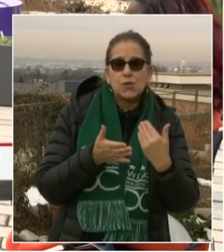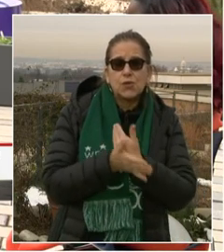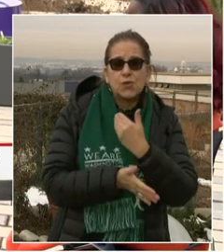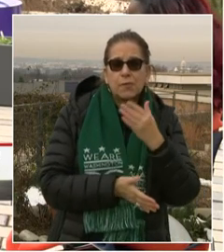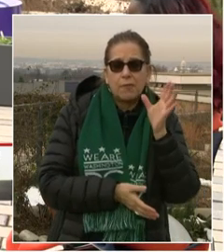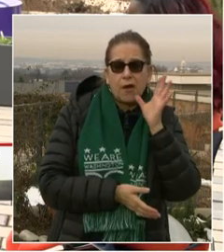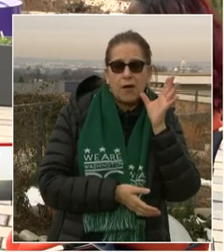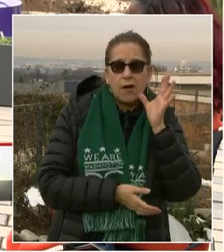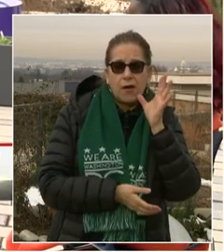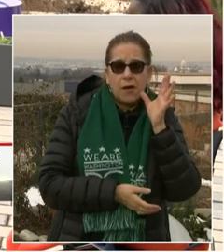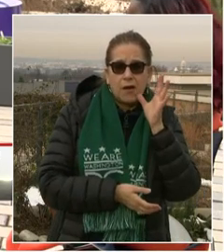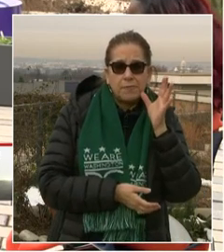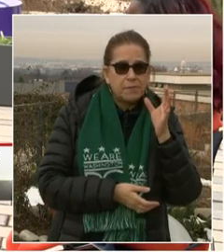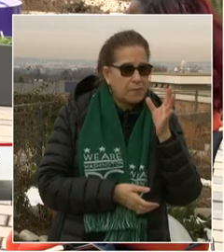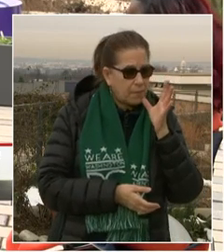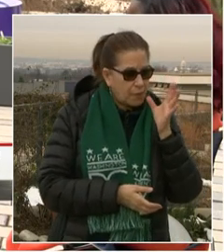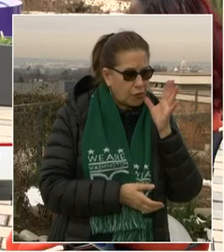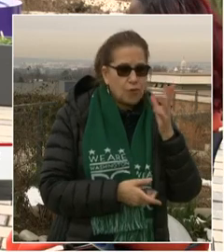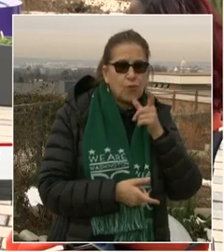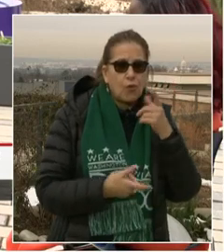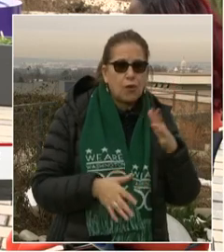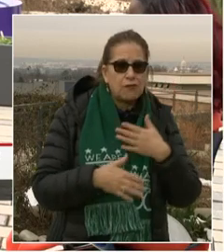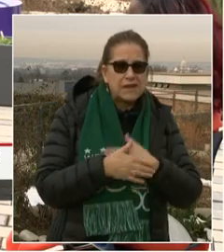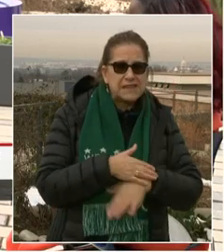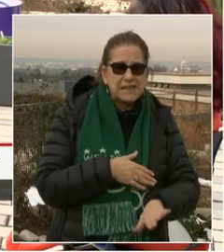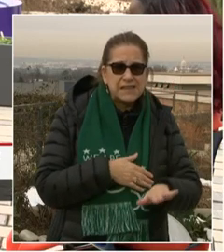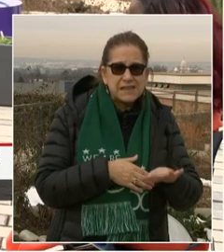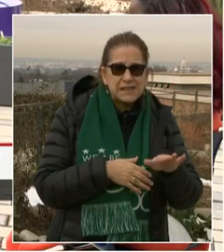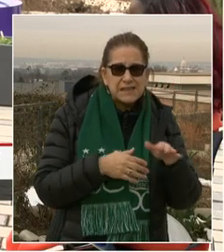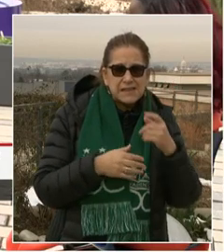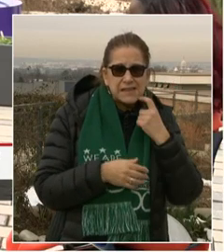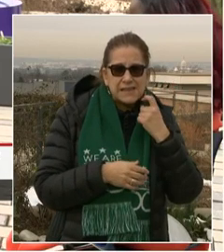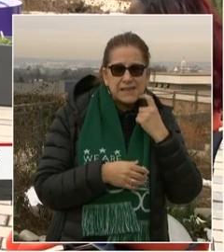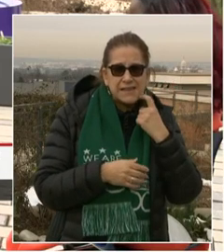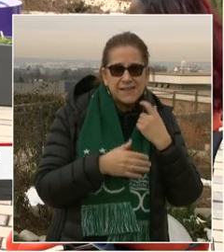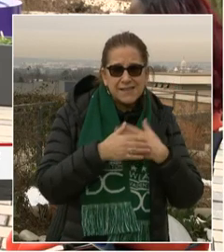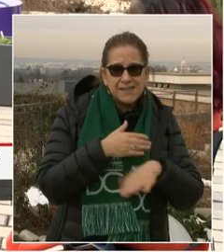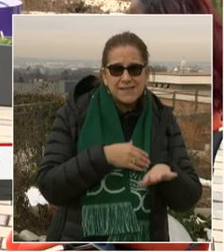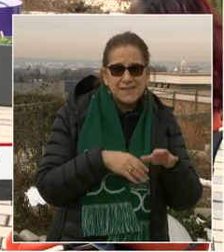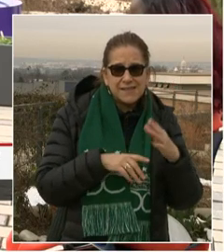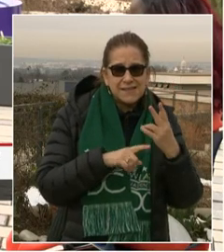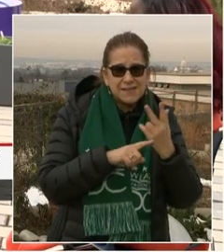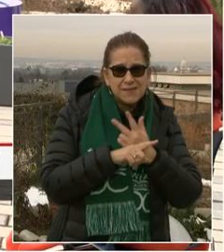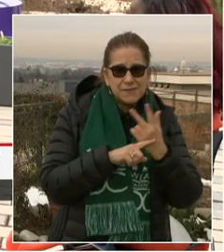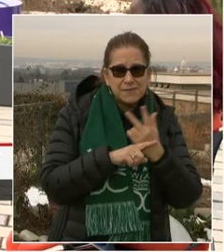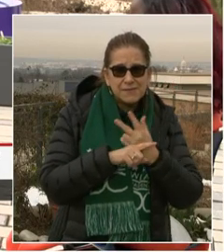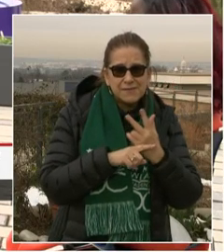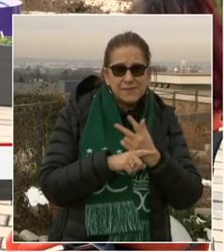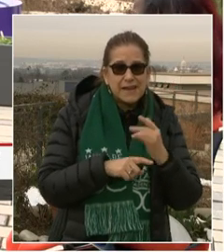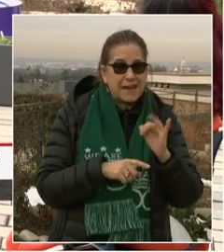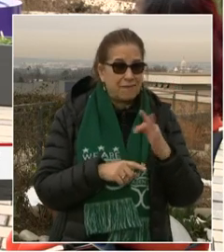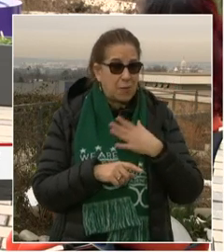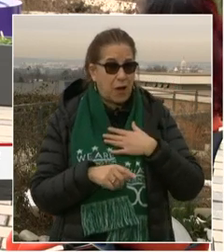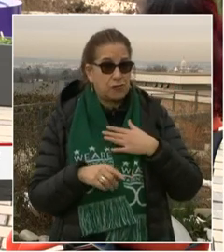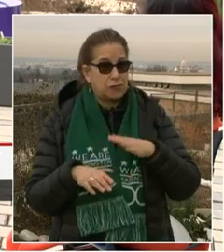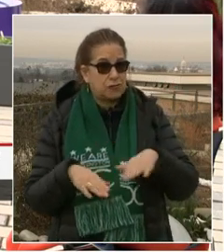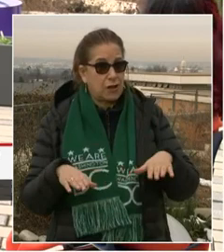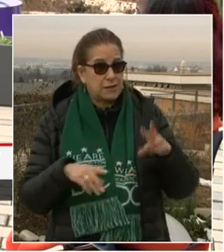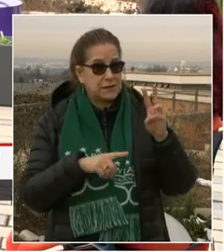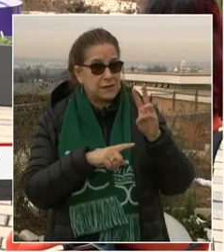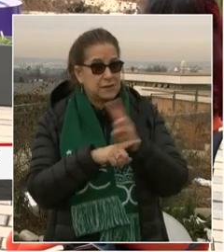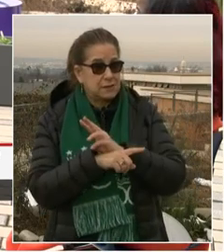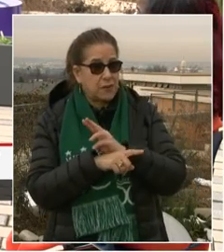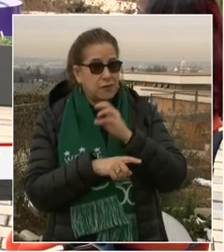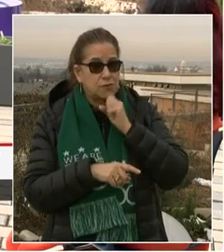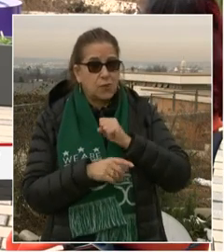6 months. Because your child 3 months or older, that don't mean that you're not a new mom. Right. You're still a new mom. Right. So you asked me this